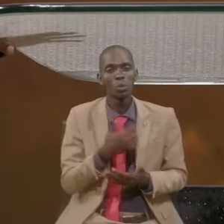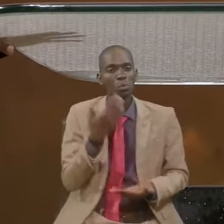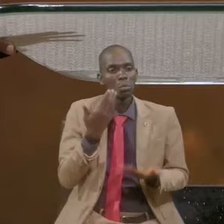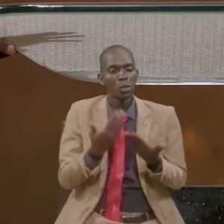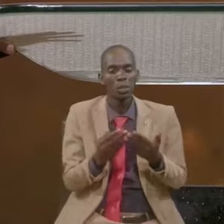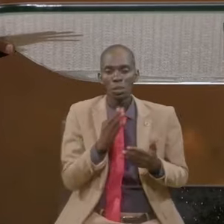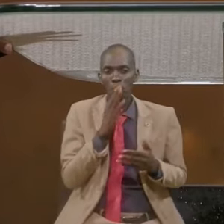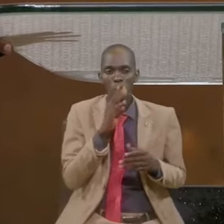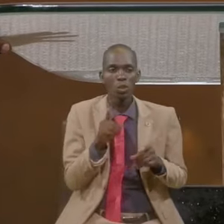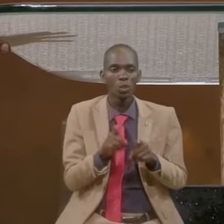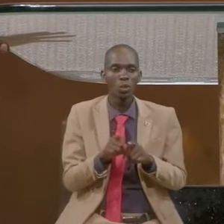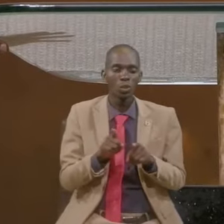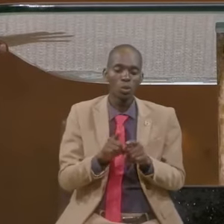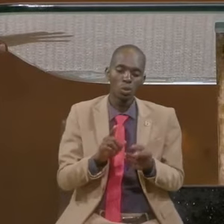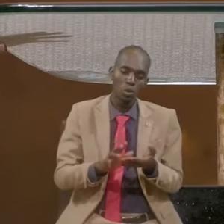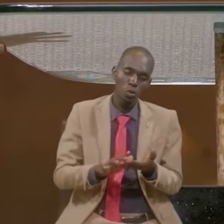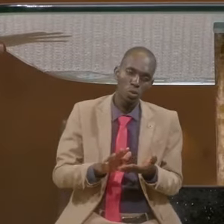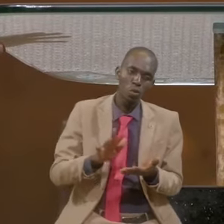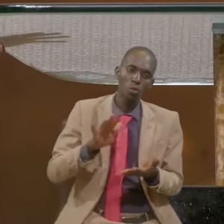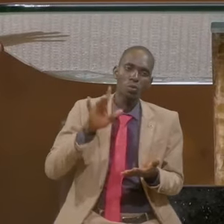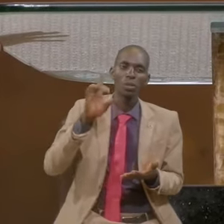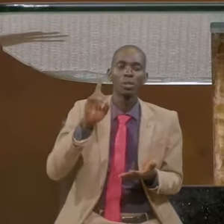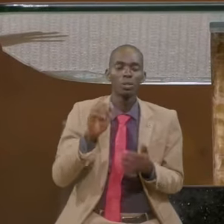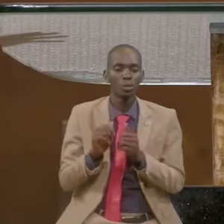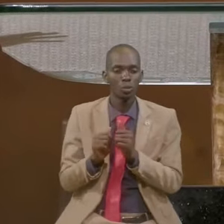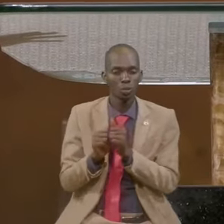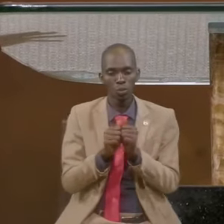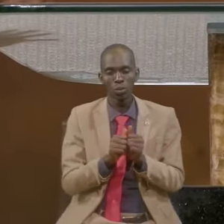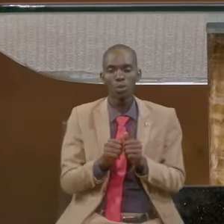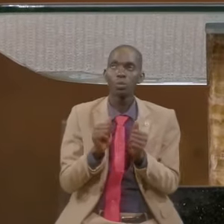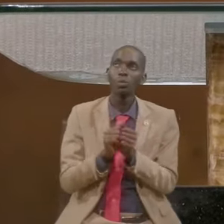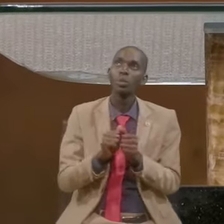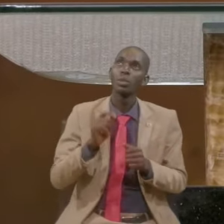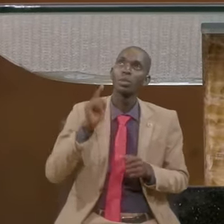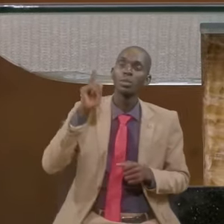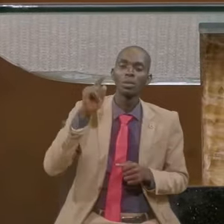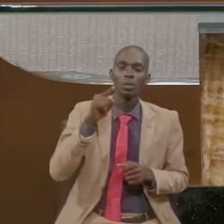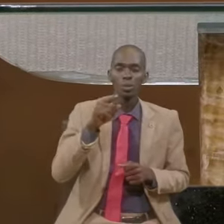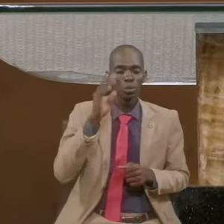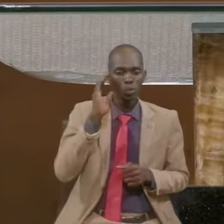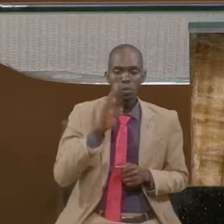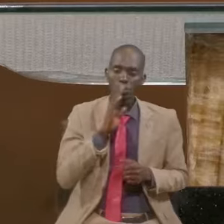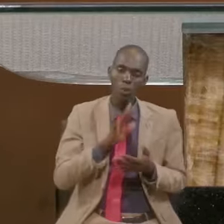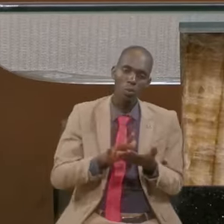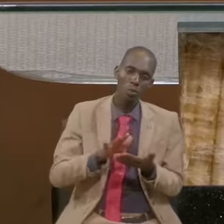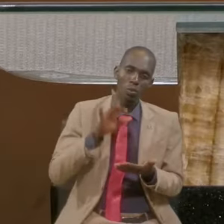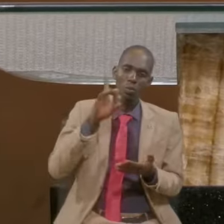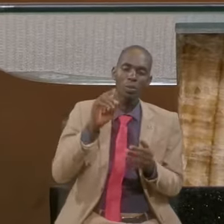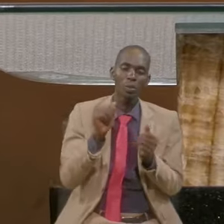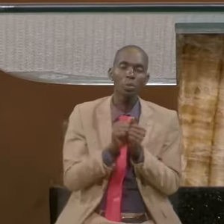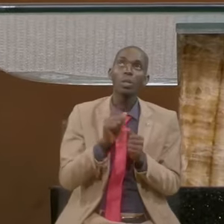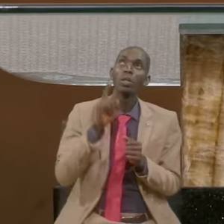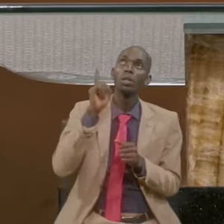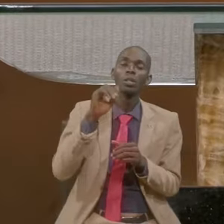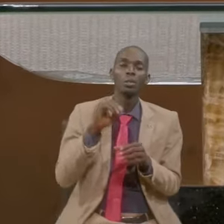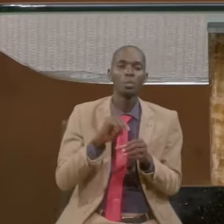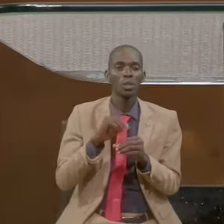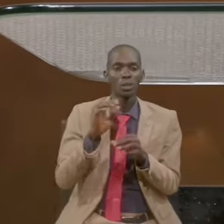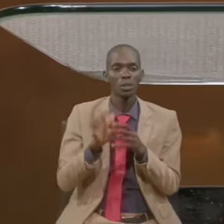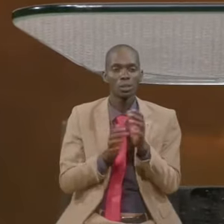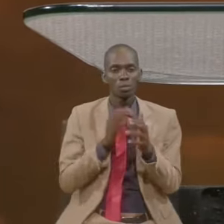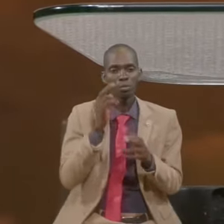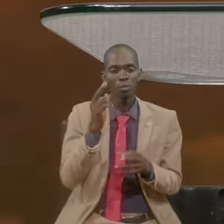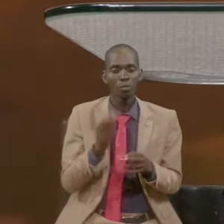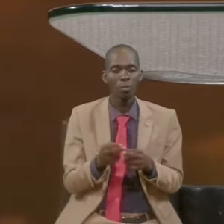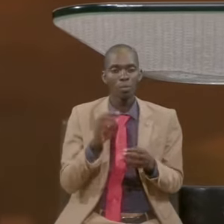also glorified with him. You'll be glorified with him. Number two, we're